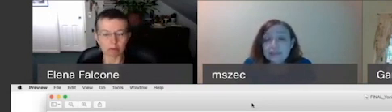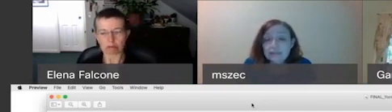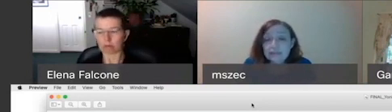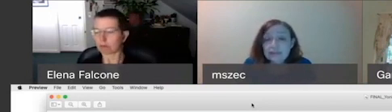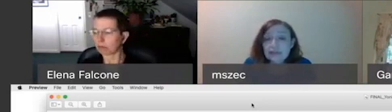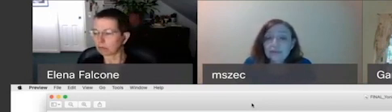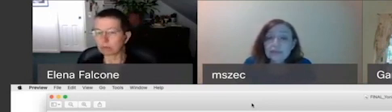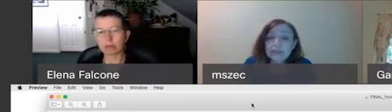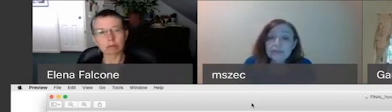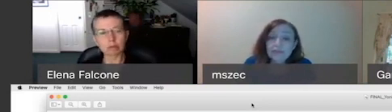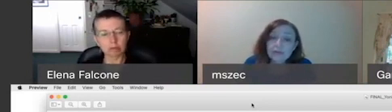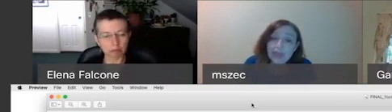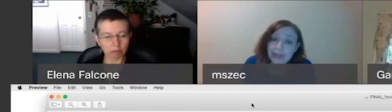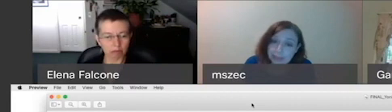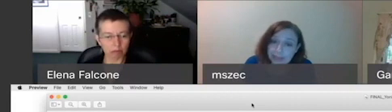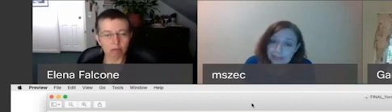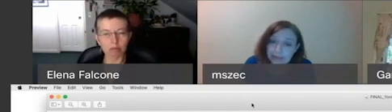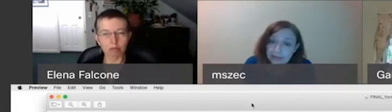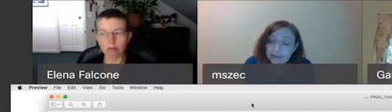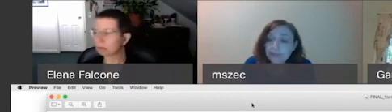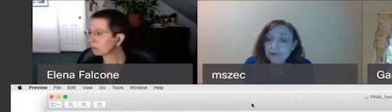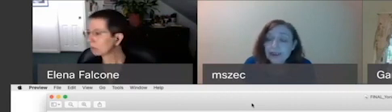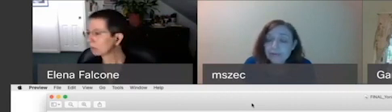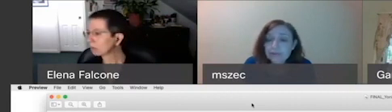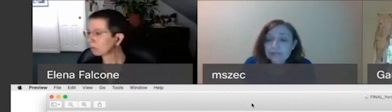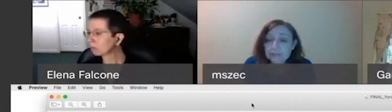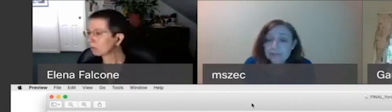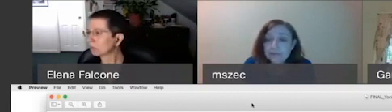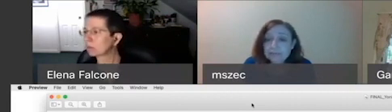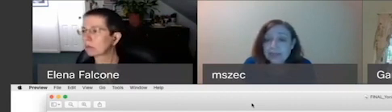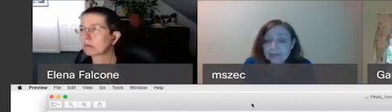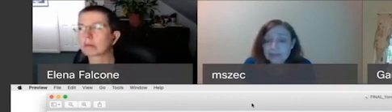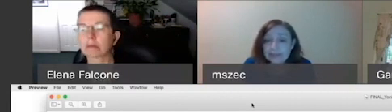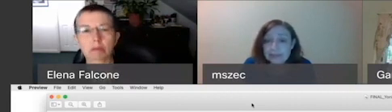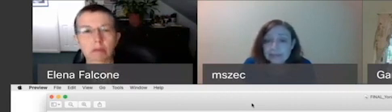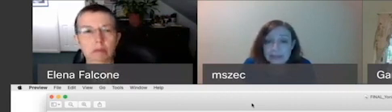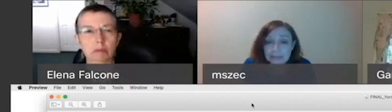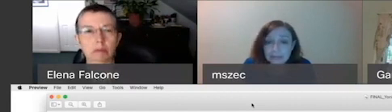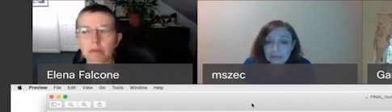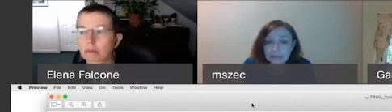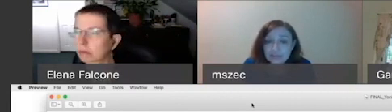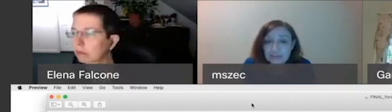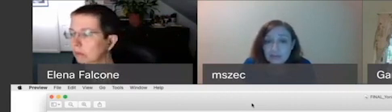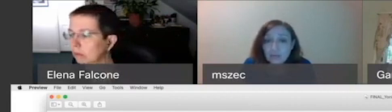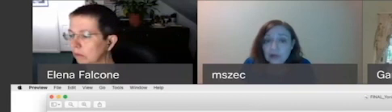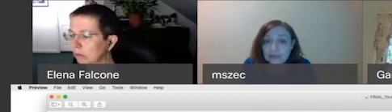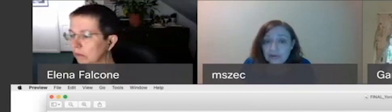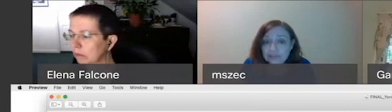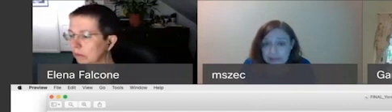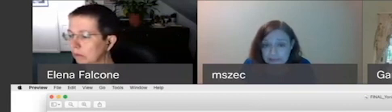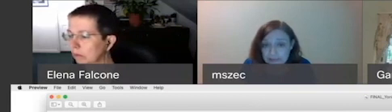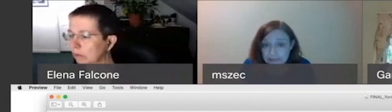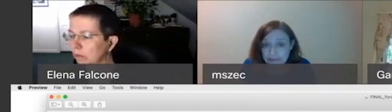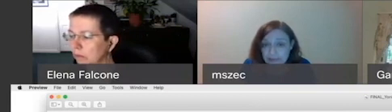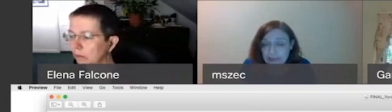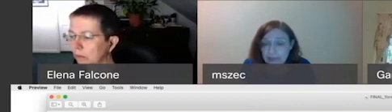get a receipt not only for that payment, but for every subsequent payment that they make by personal check while they